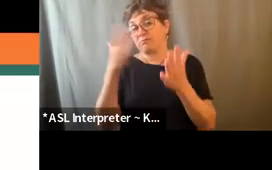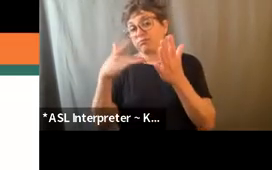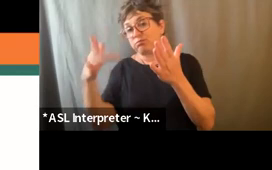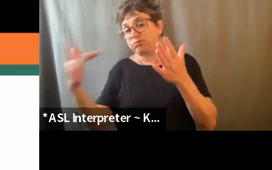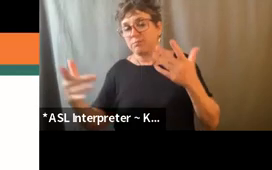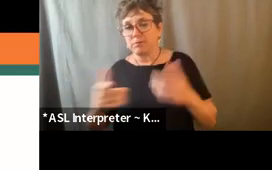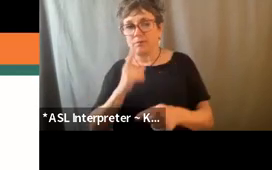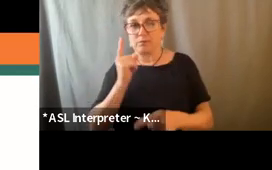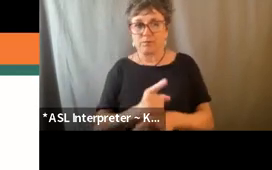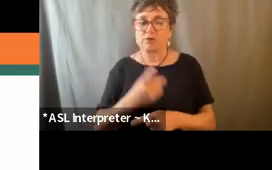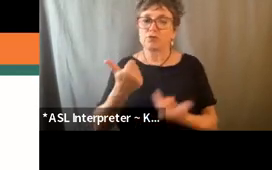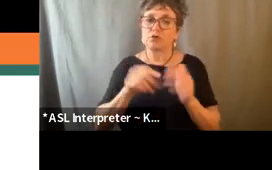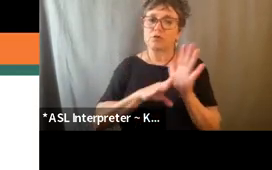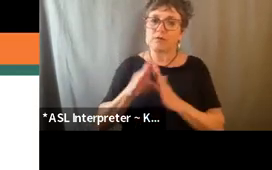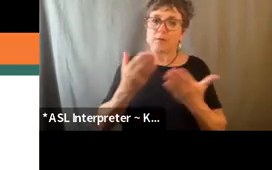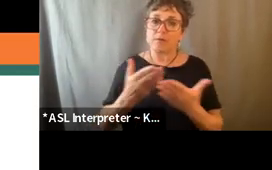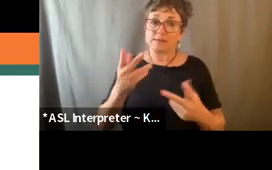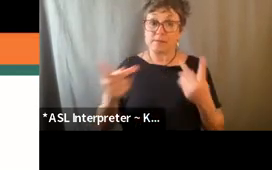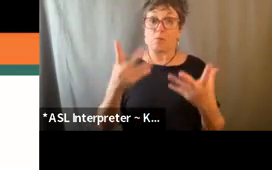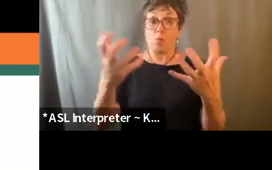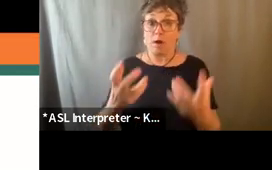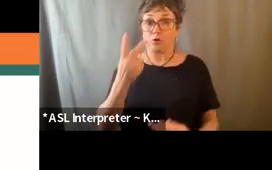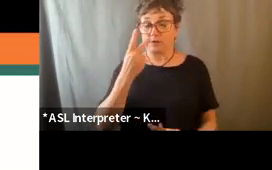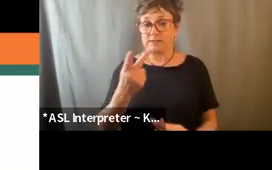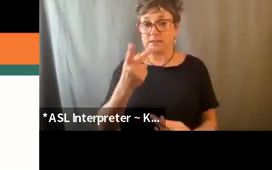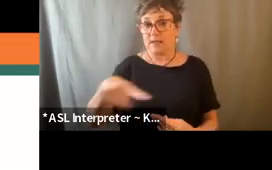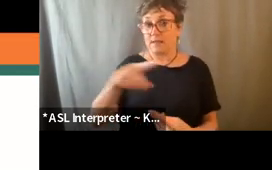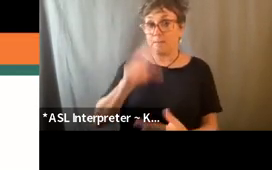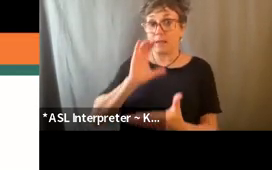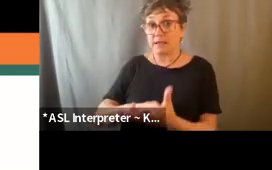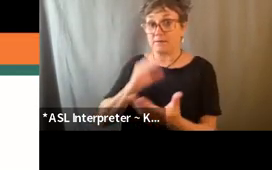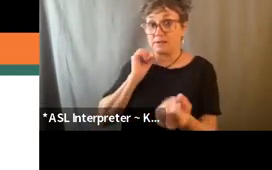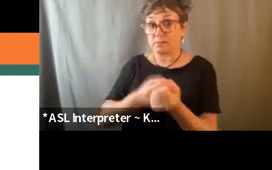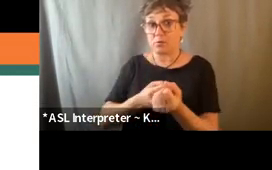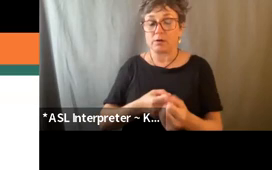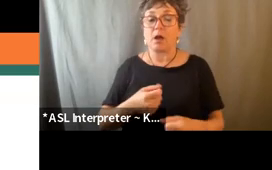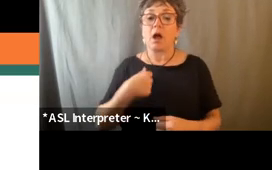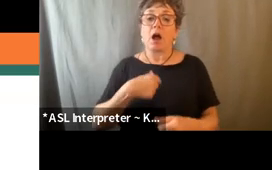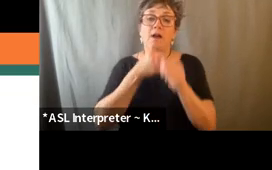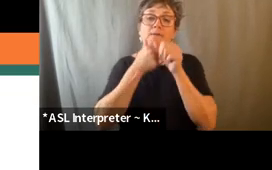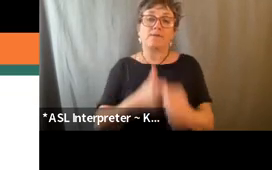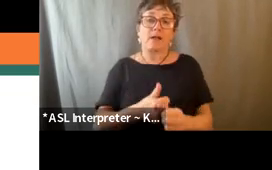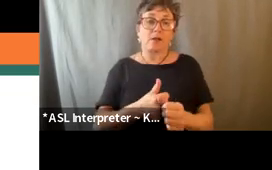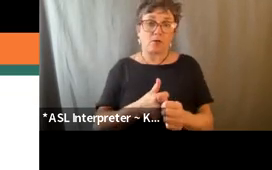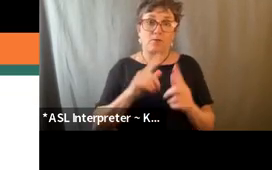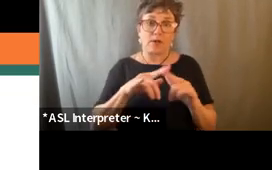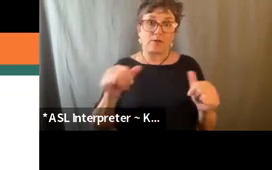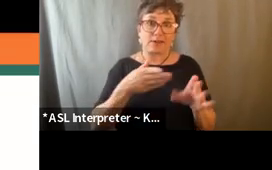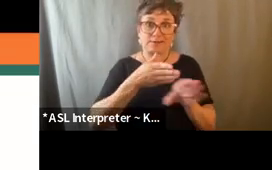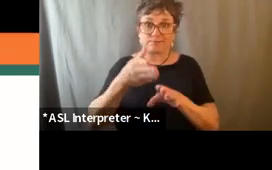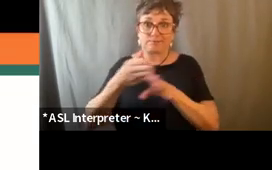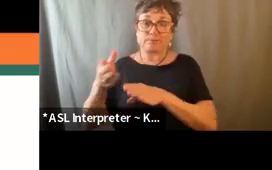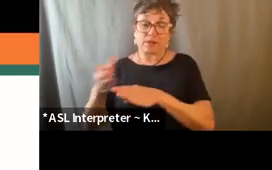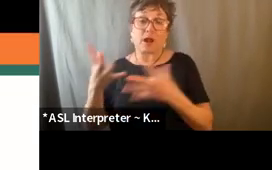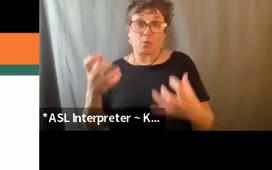people want to see and that they believe in. And so, I follow accounts that I want to be seeing on my feed and it's my choice.